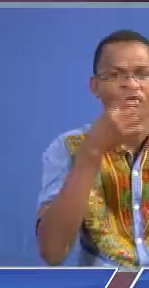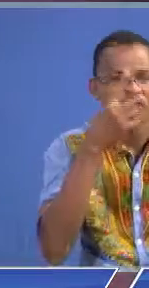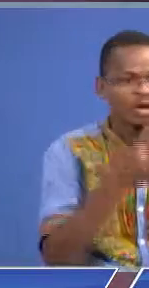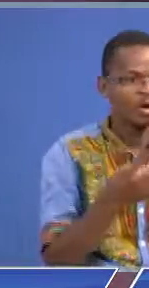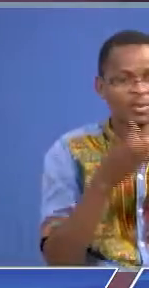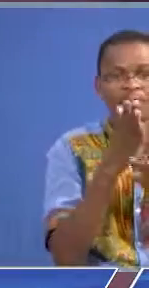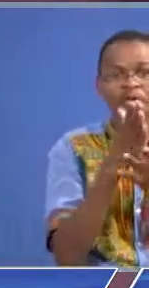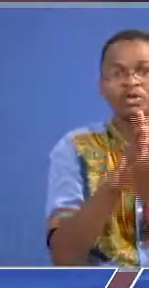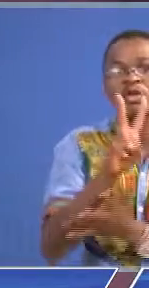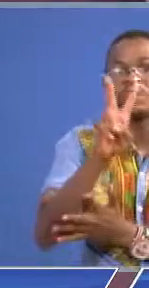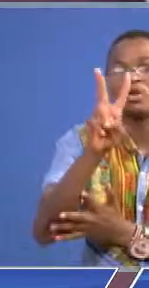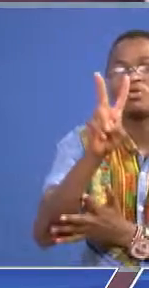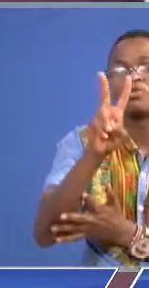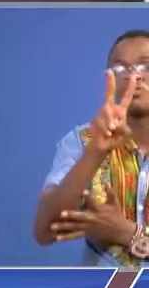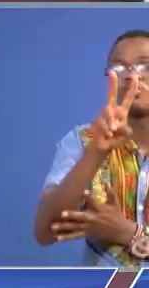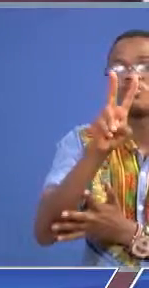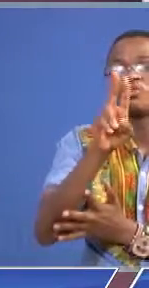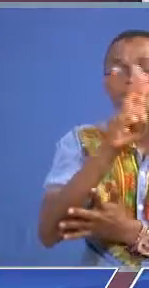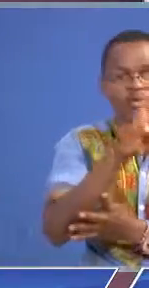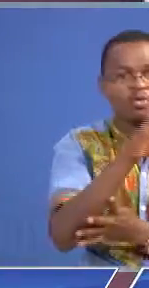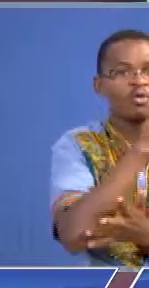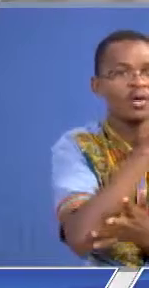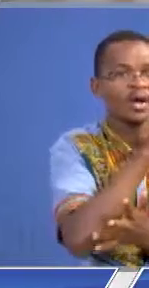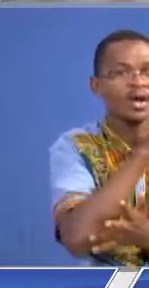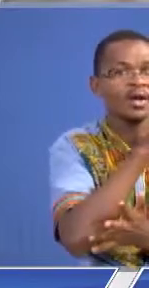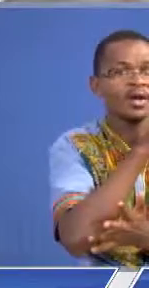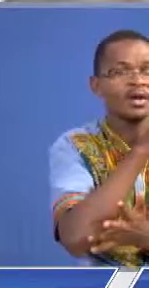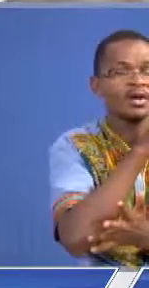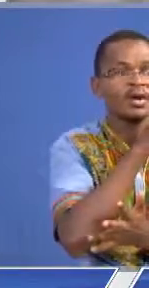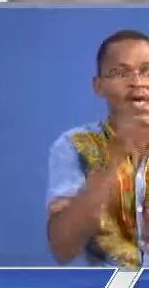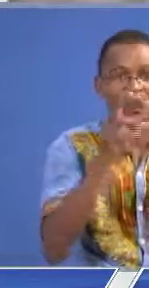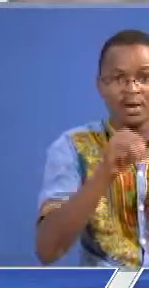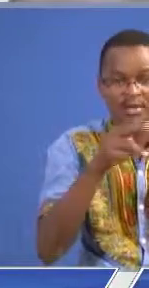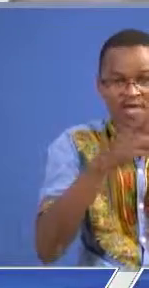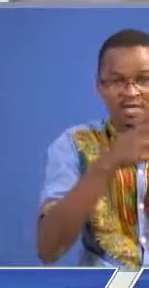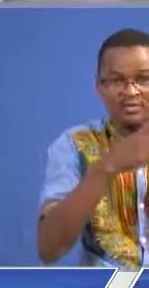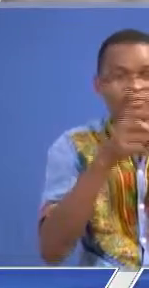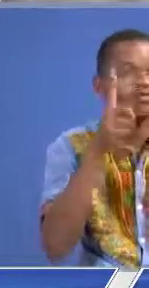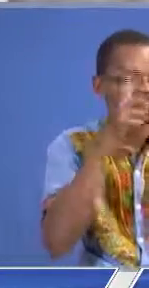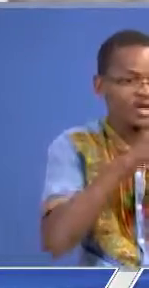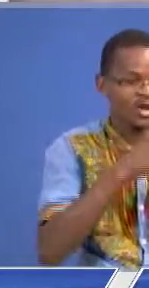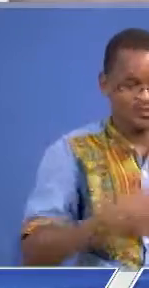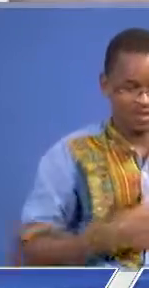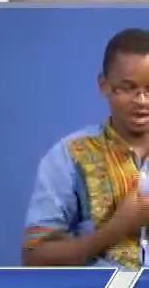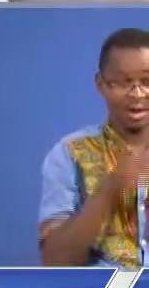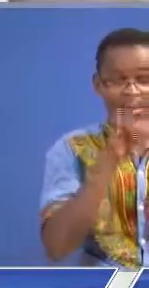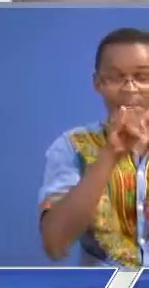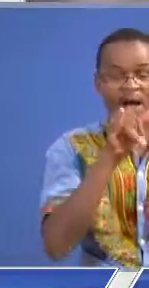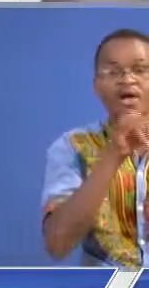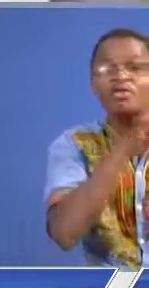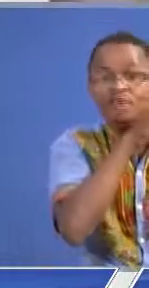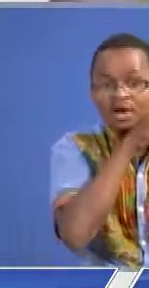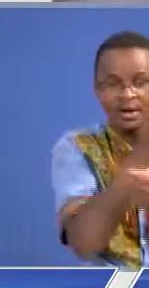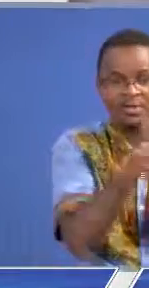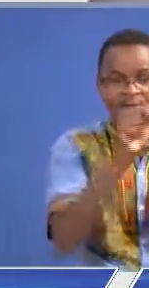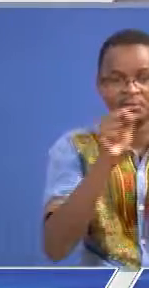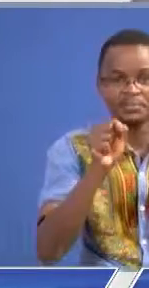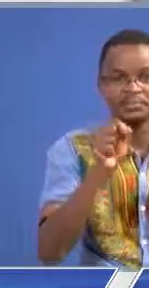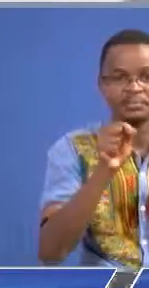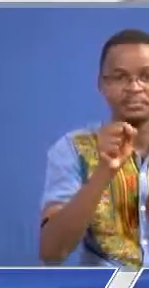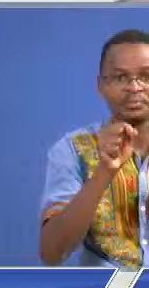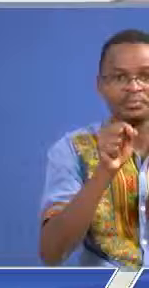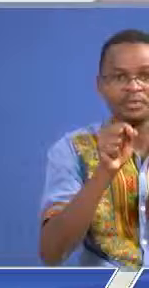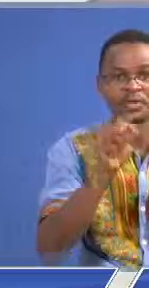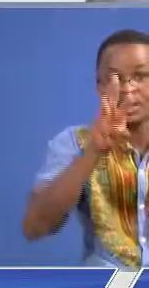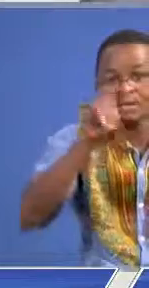deliberations between President Kenyatta and Uganda's President Museveni. The just concluded two-day state visit by Ugandan President